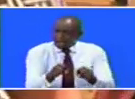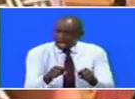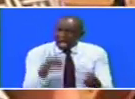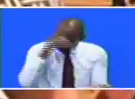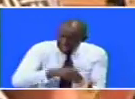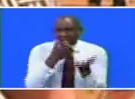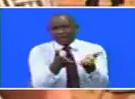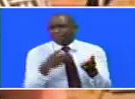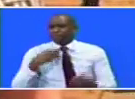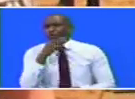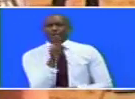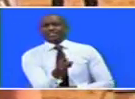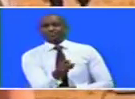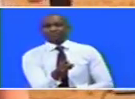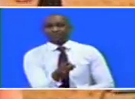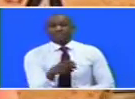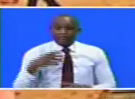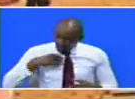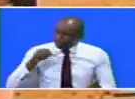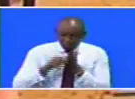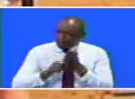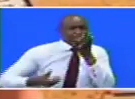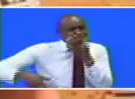the sitting governor, na watu walianza tena chaos.